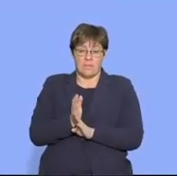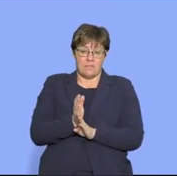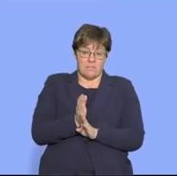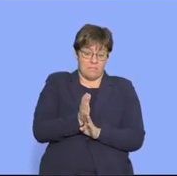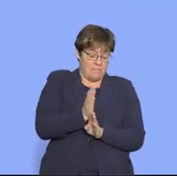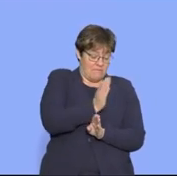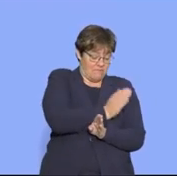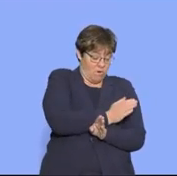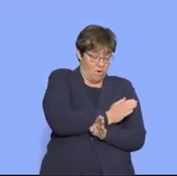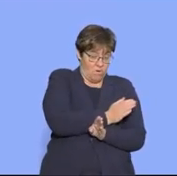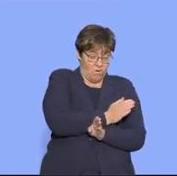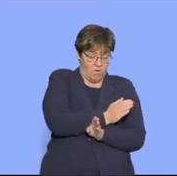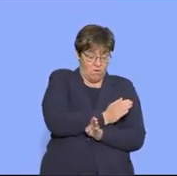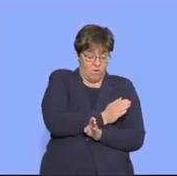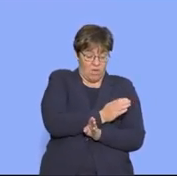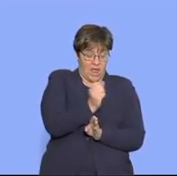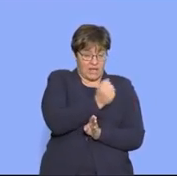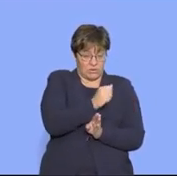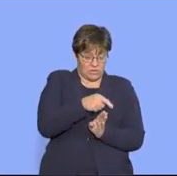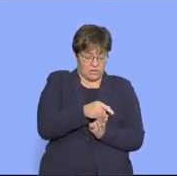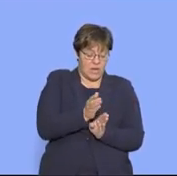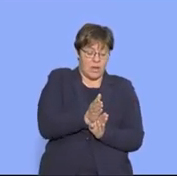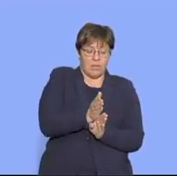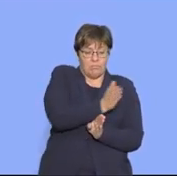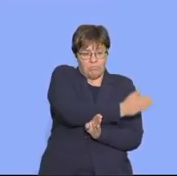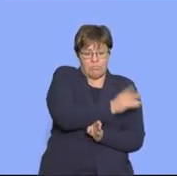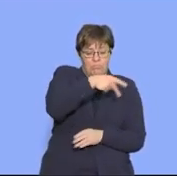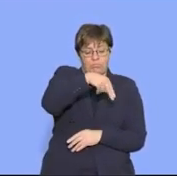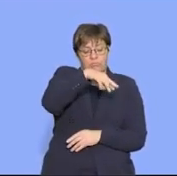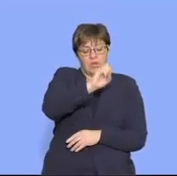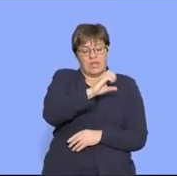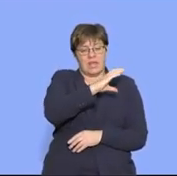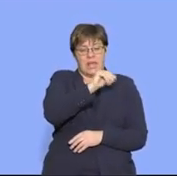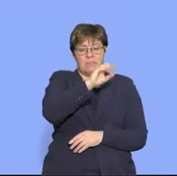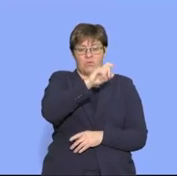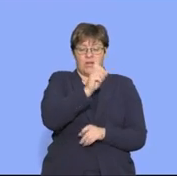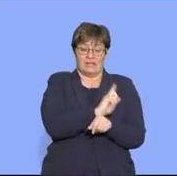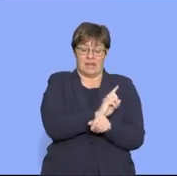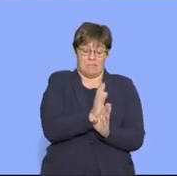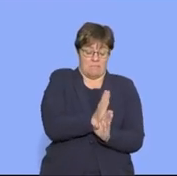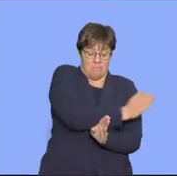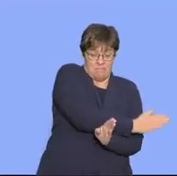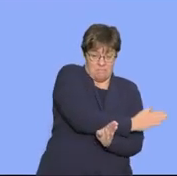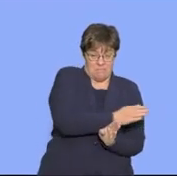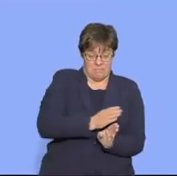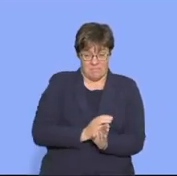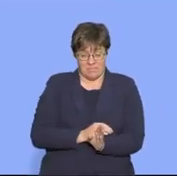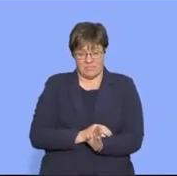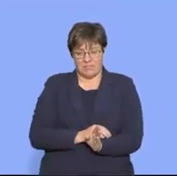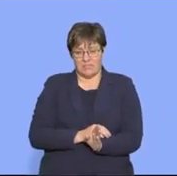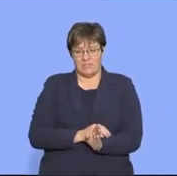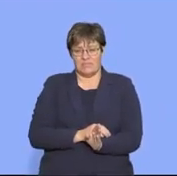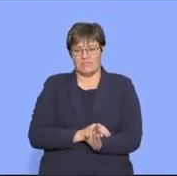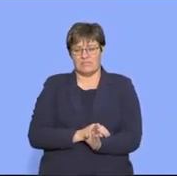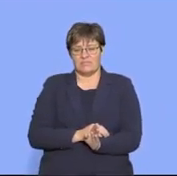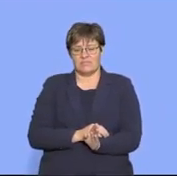time before the Cambrian explosion is called the pre-Cambrian era. And